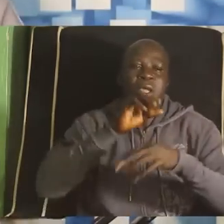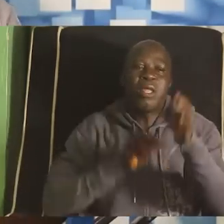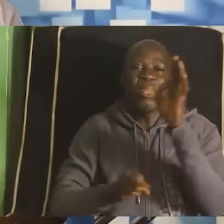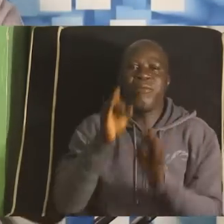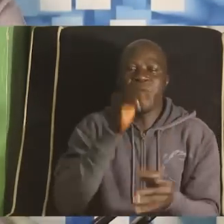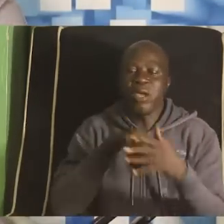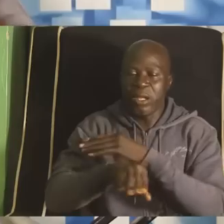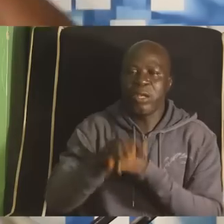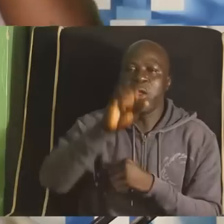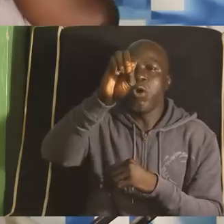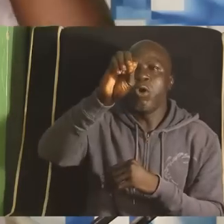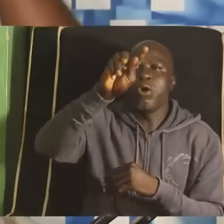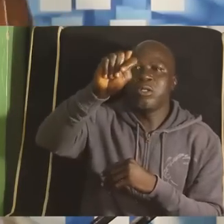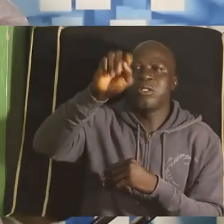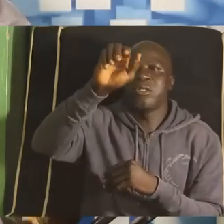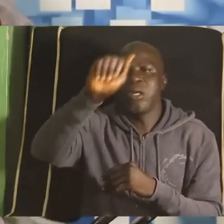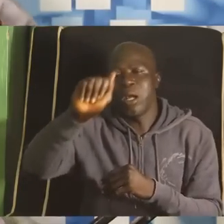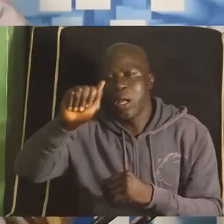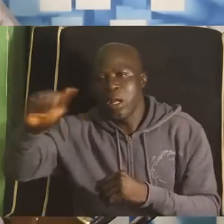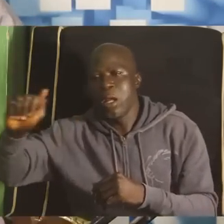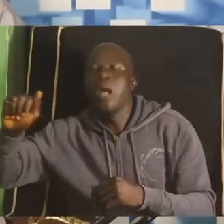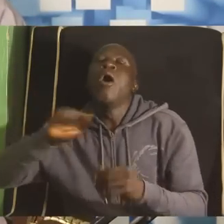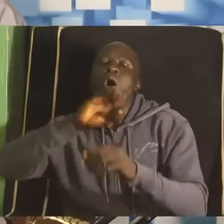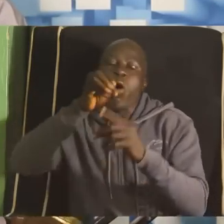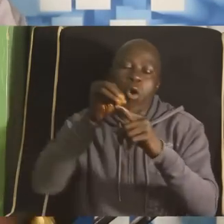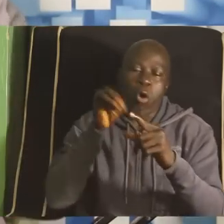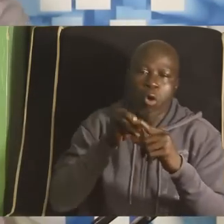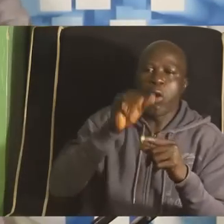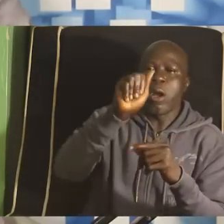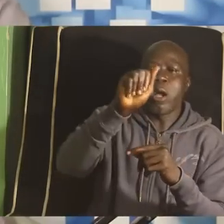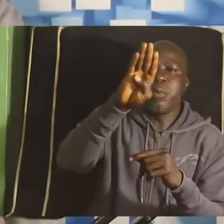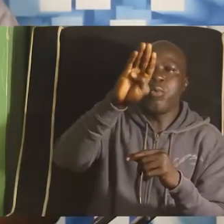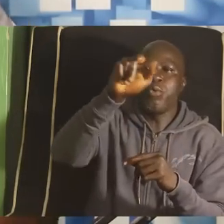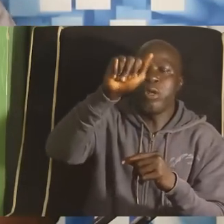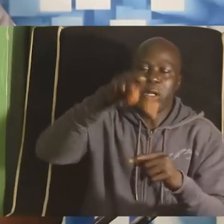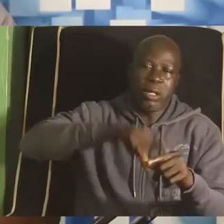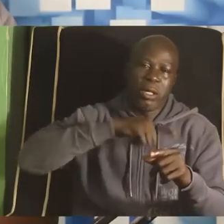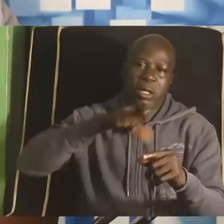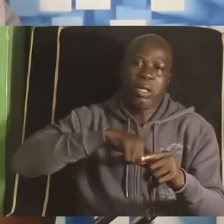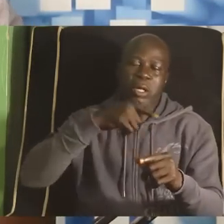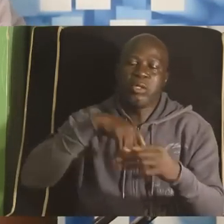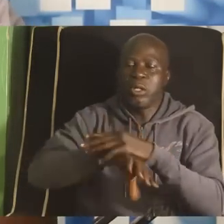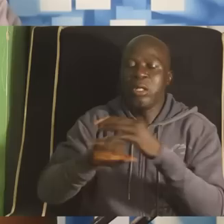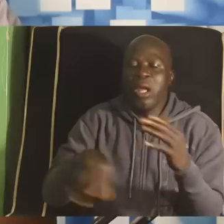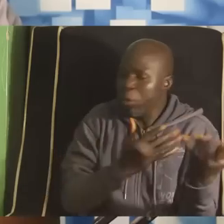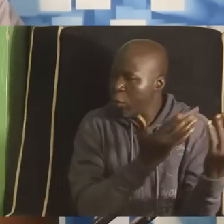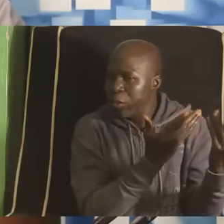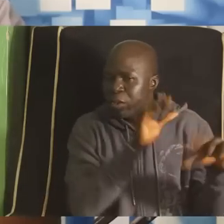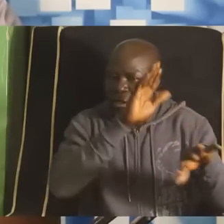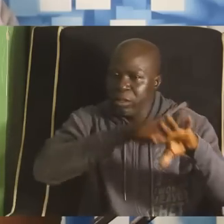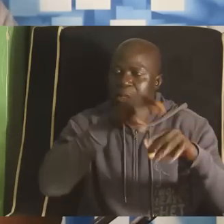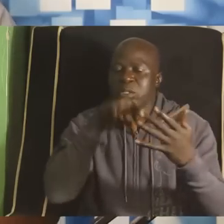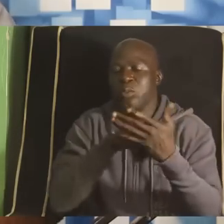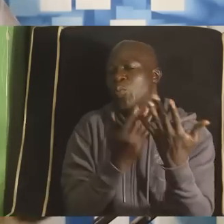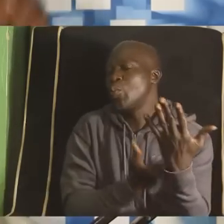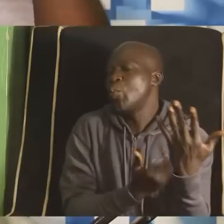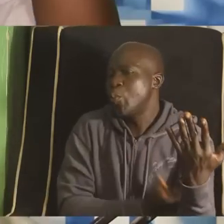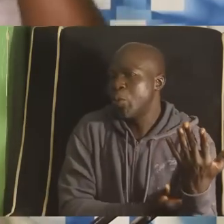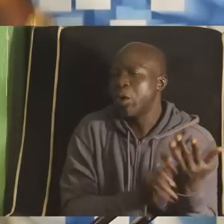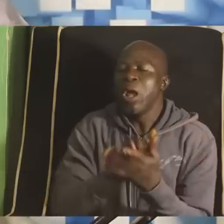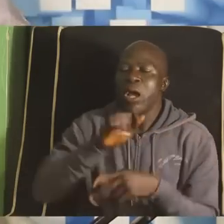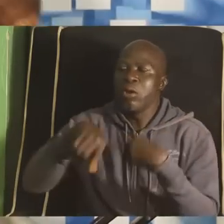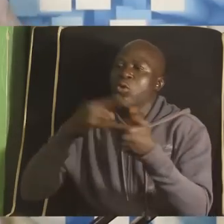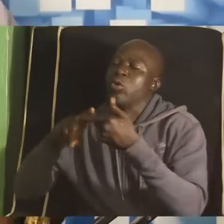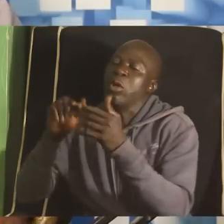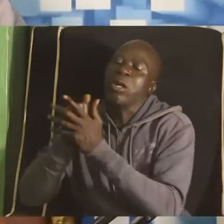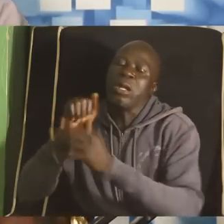are in Otal, Labulegba, we are expecting you this morning. Make sure for Debe. Make sure you go. Oh,